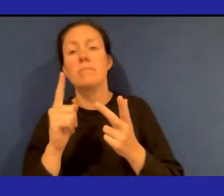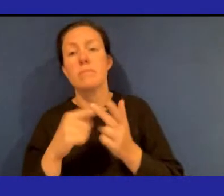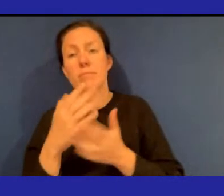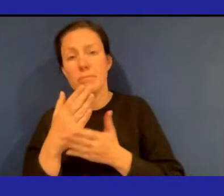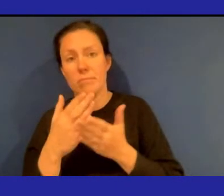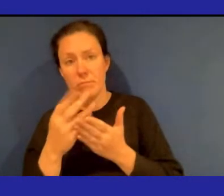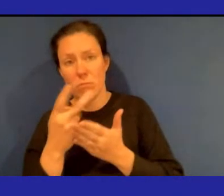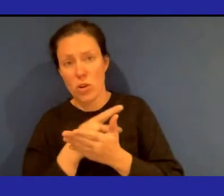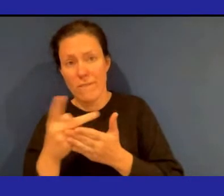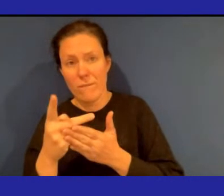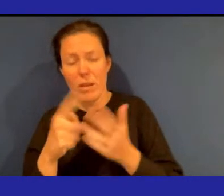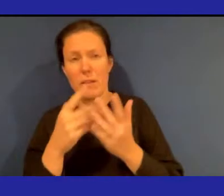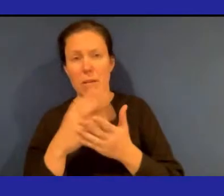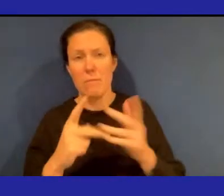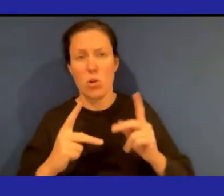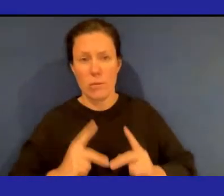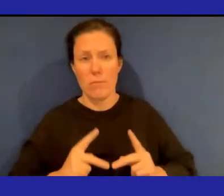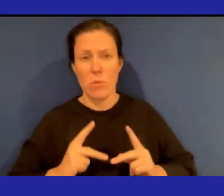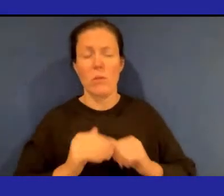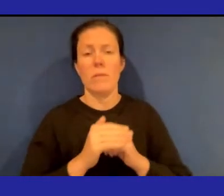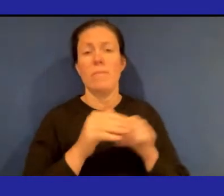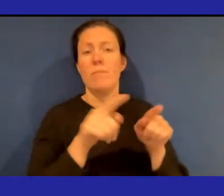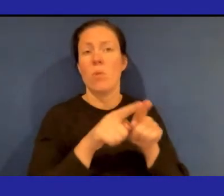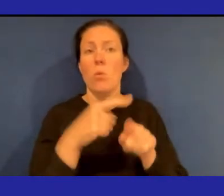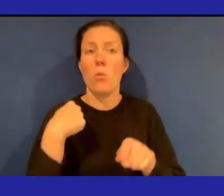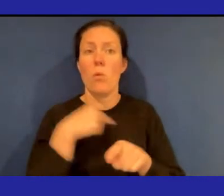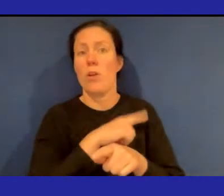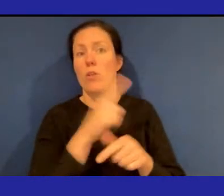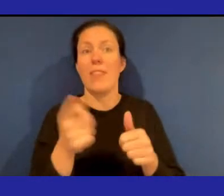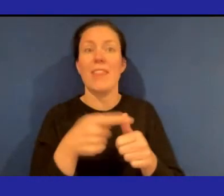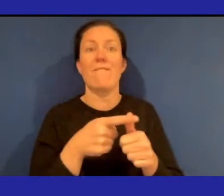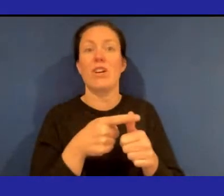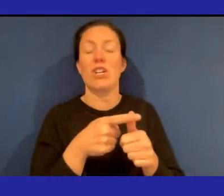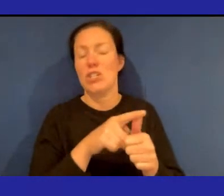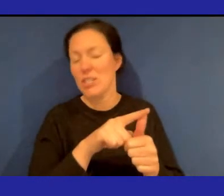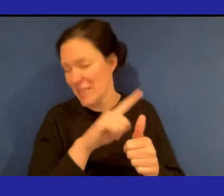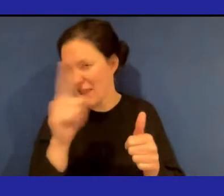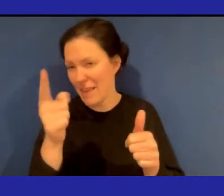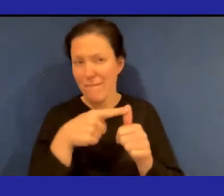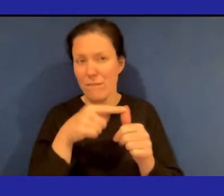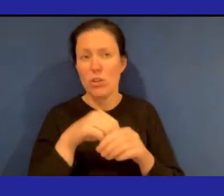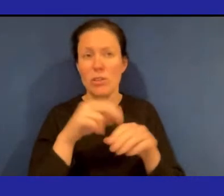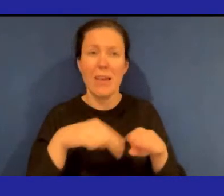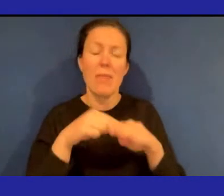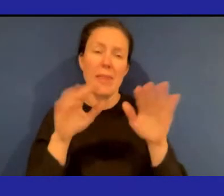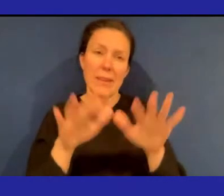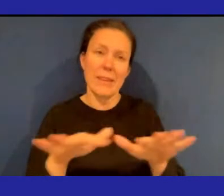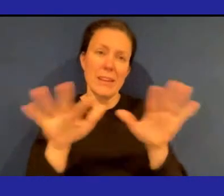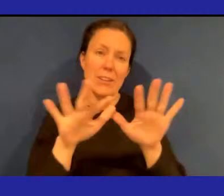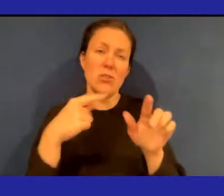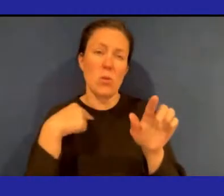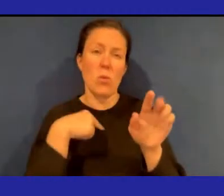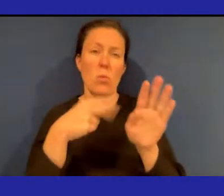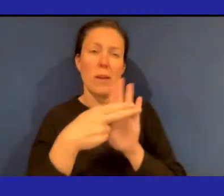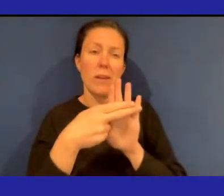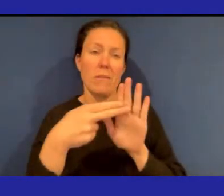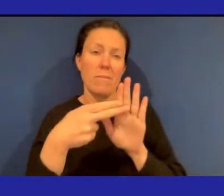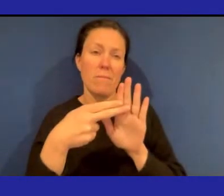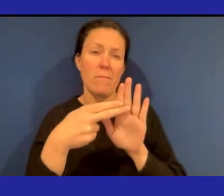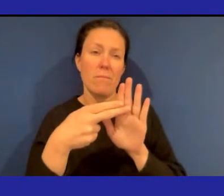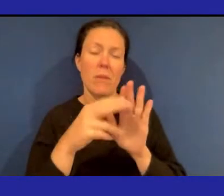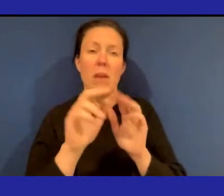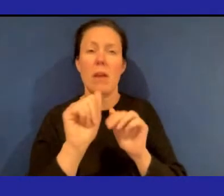pride in being the first in the nation to be designated as an AON Center